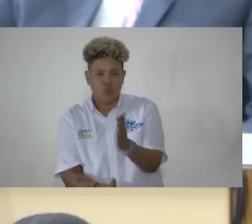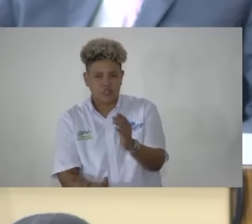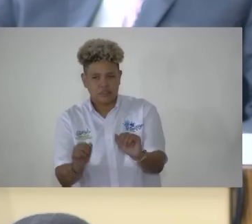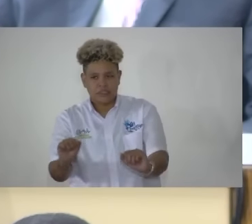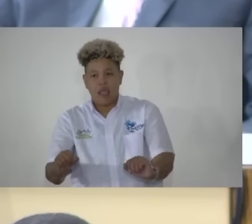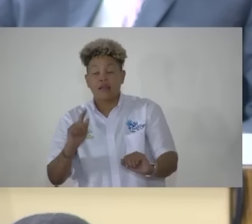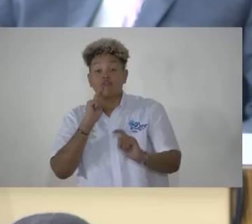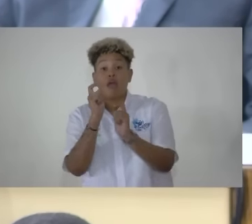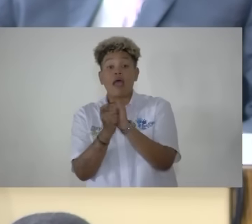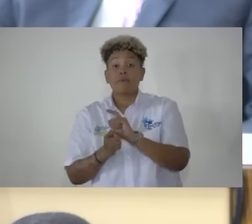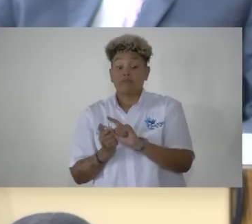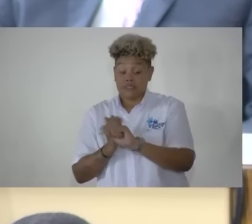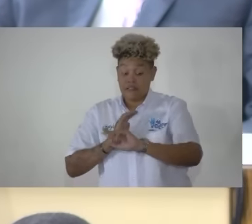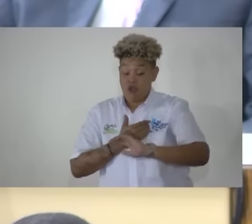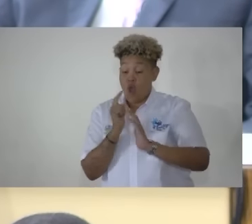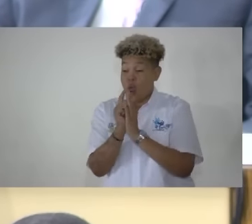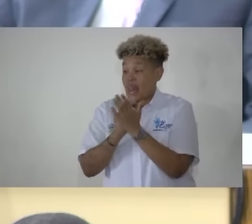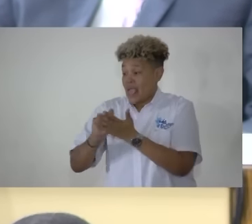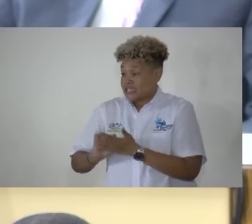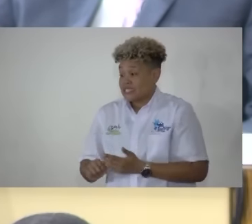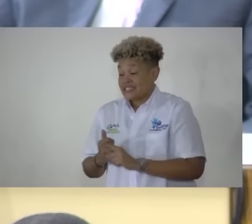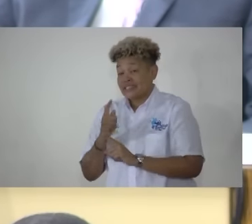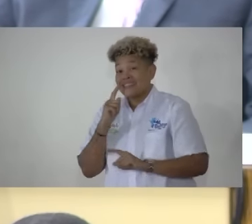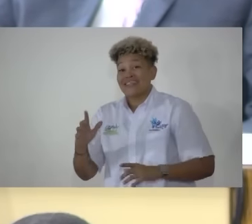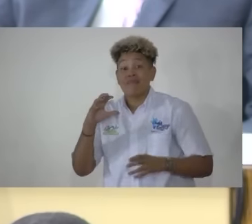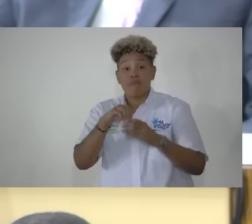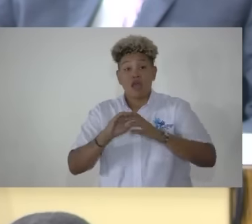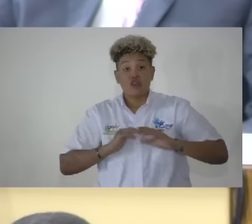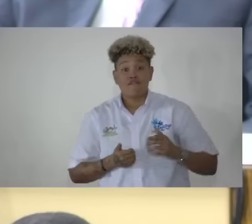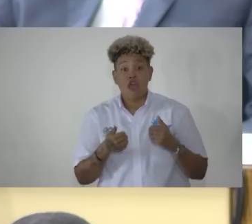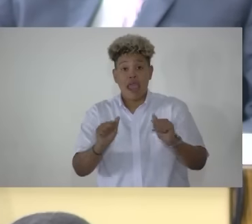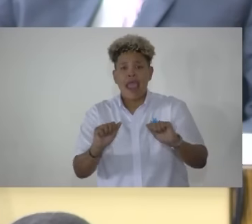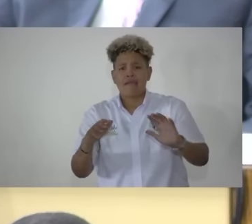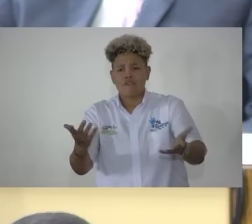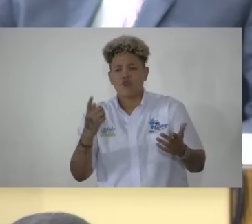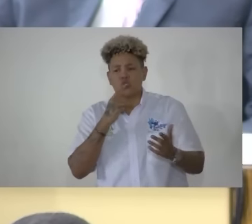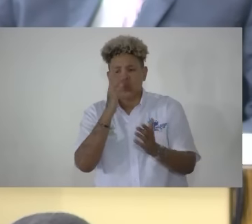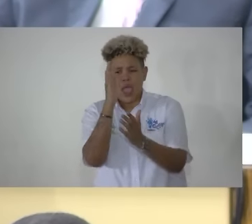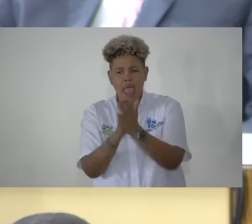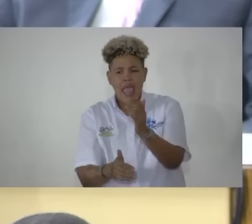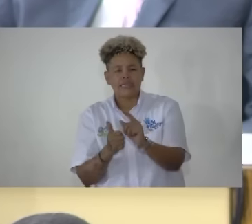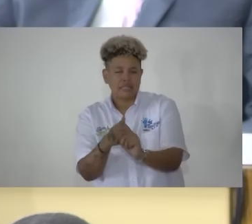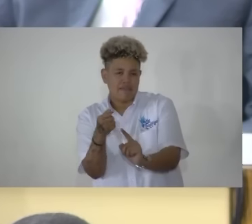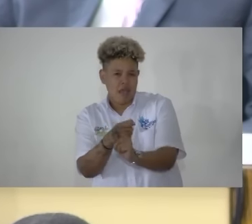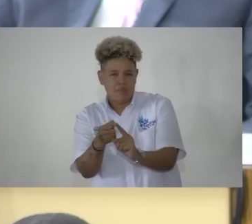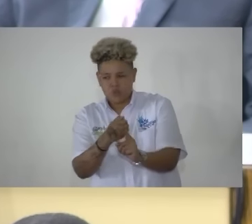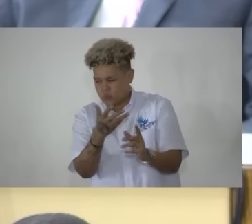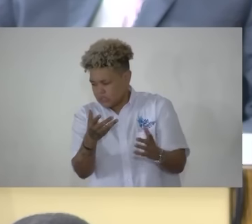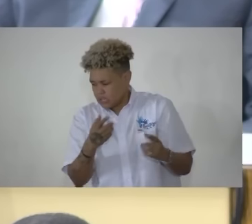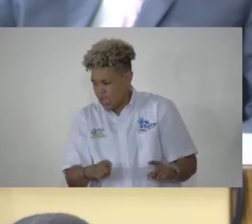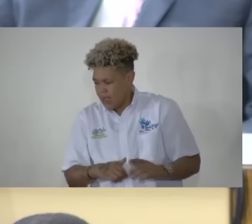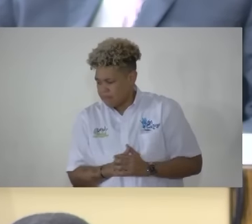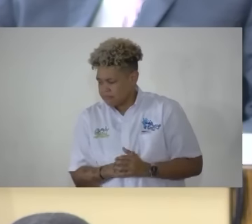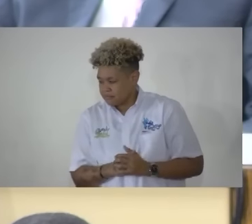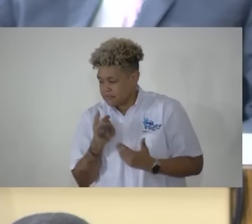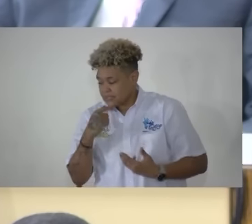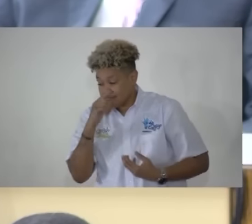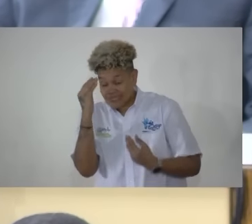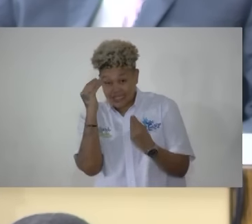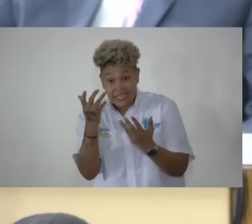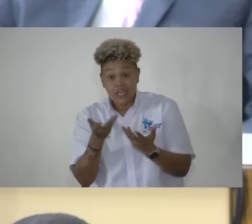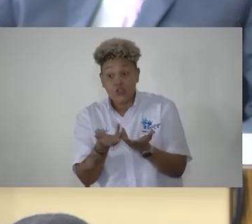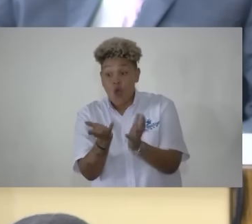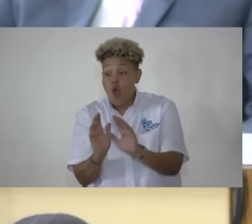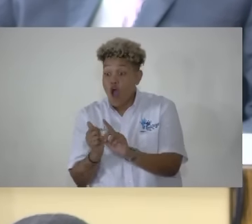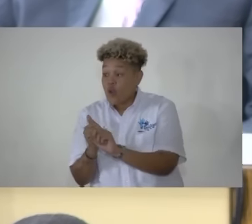The amendment of our legislation is part of our effort to end the abuse. Minister Grange says the